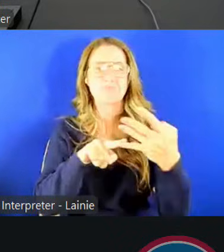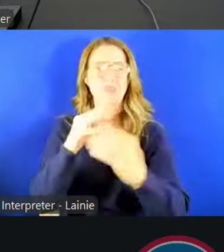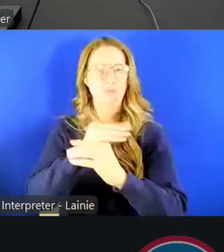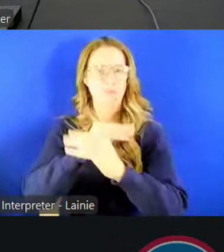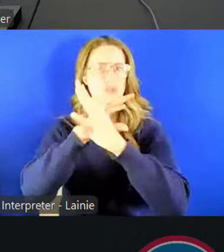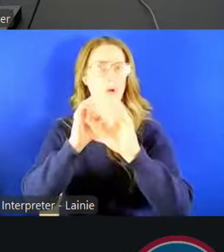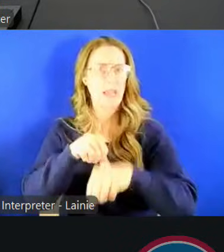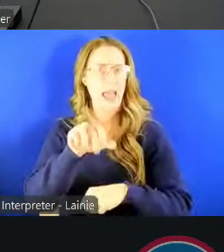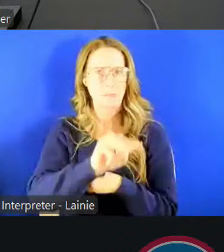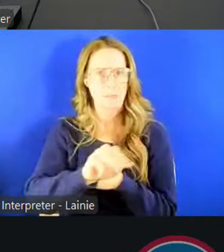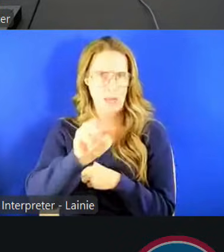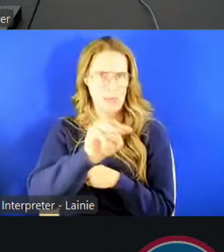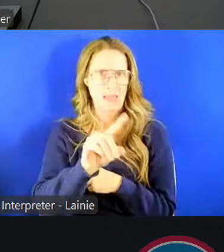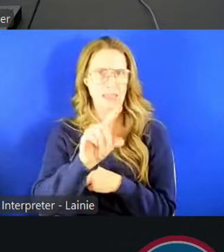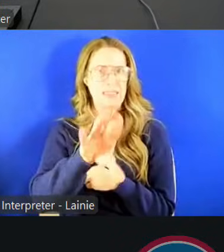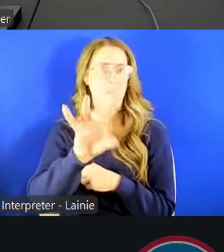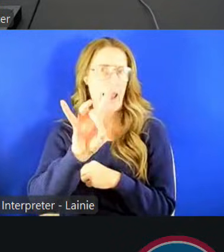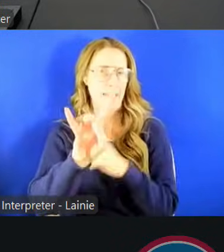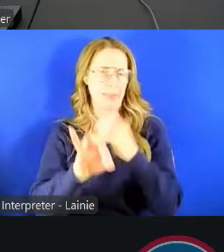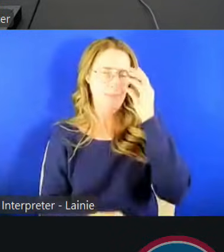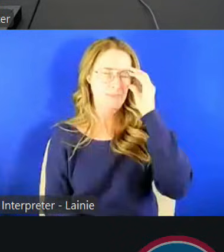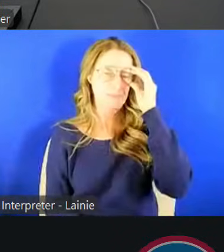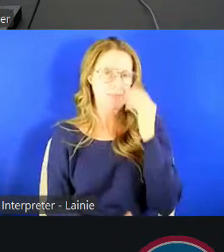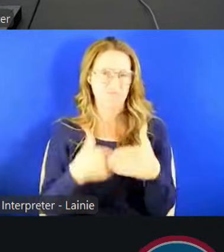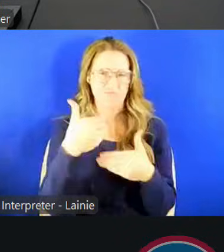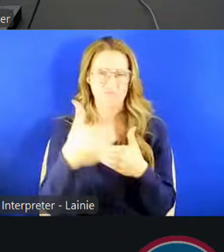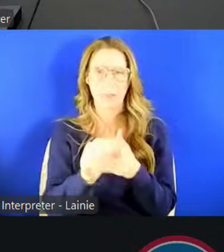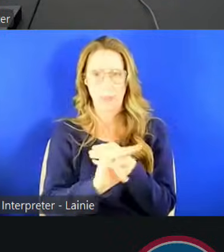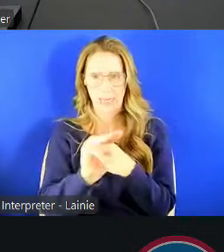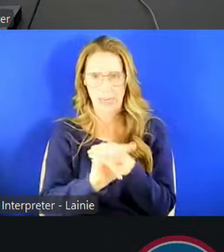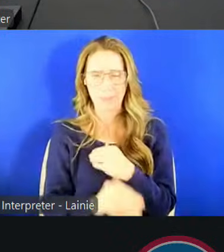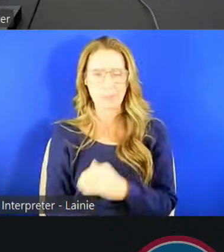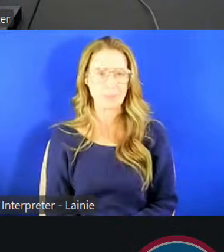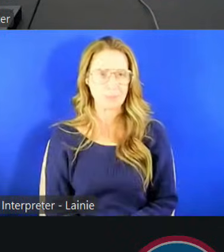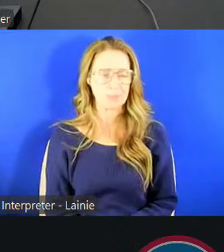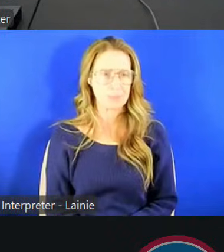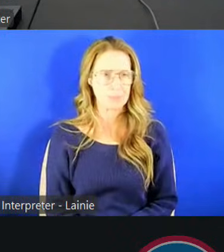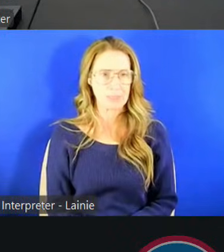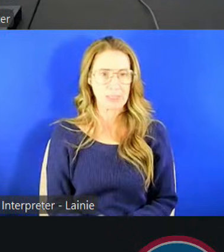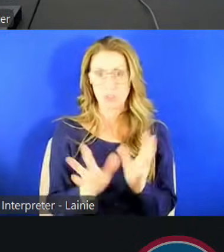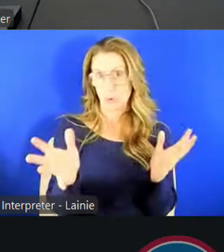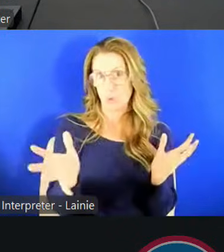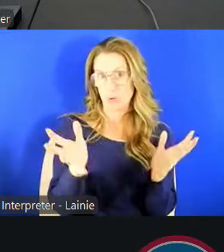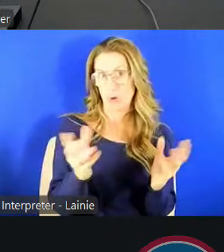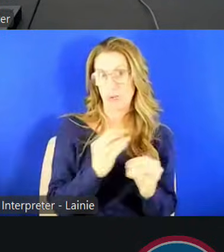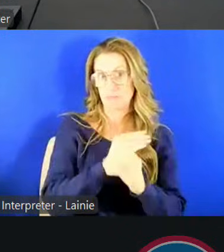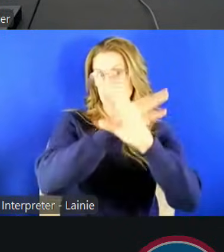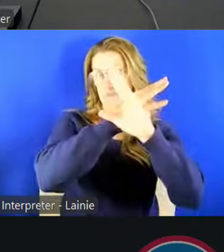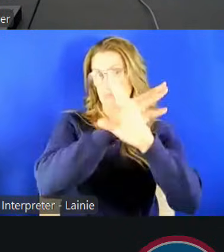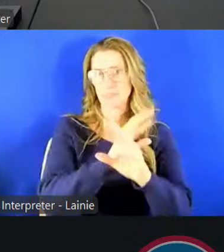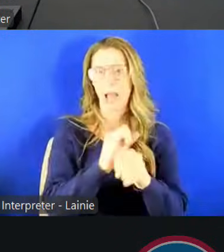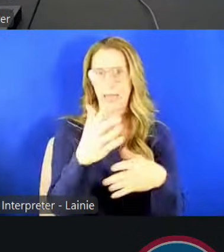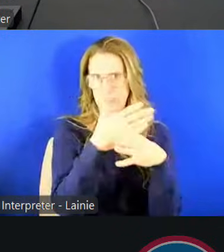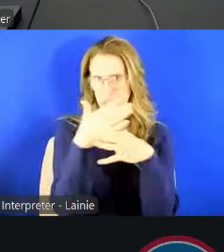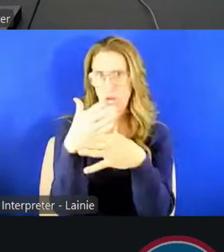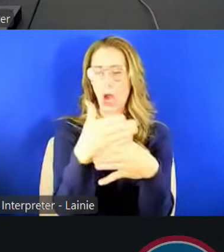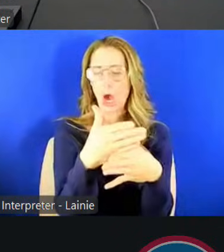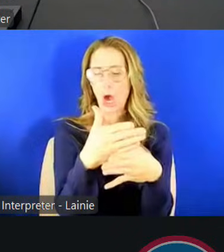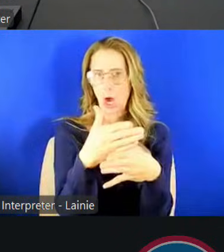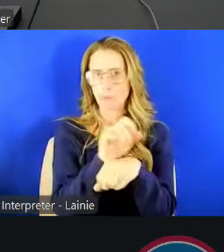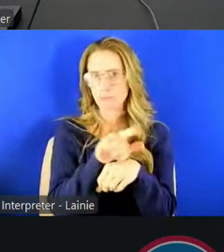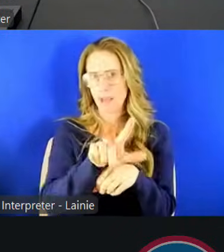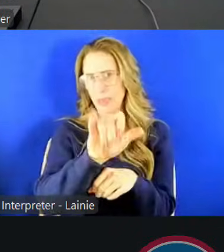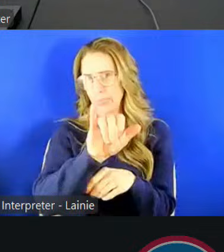meetings for any reason, we encourage attendance. On the 8th, I can share, a link